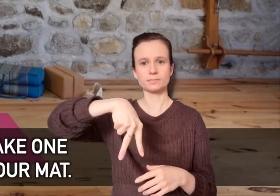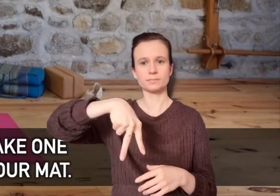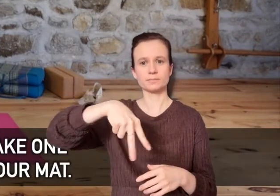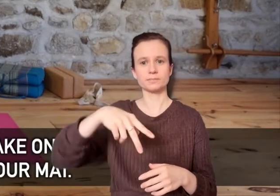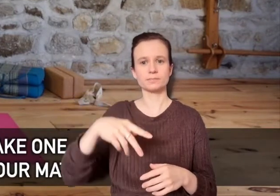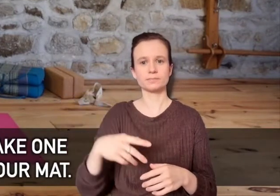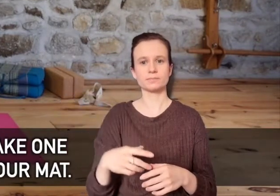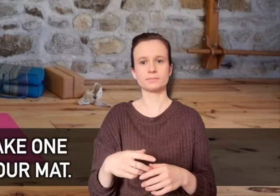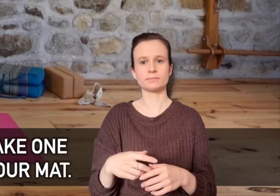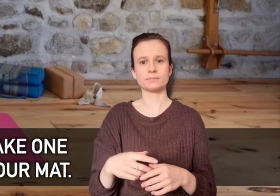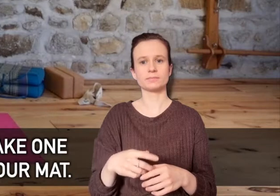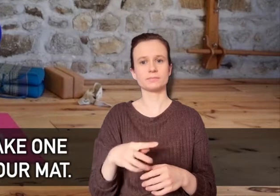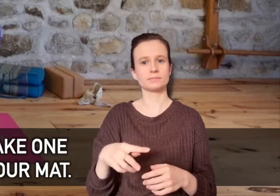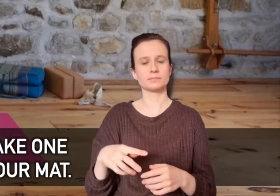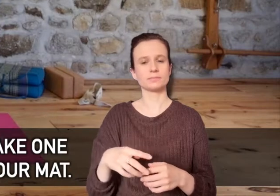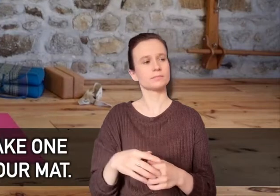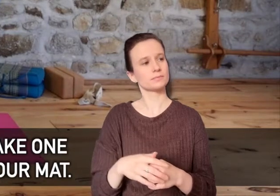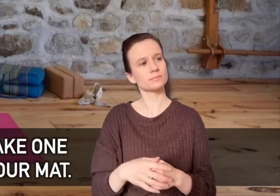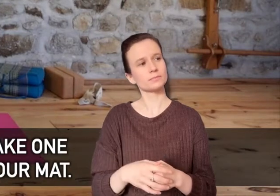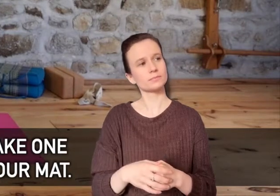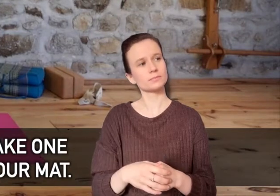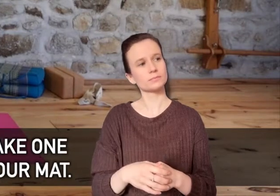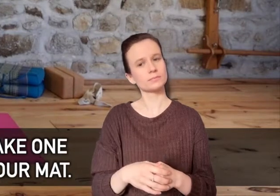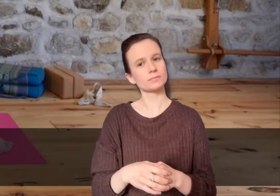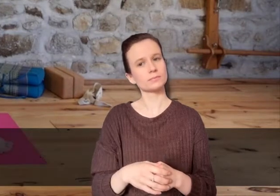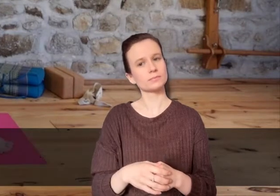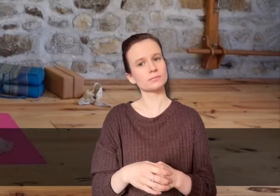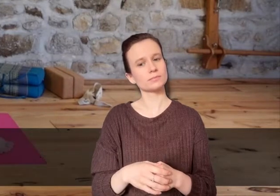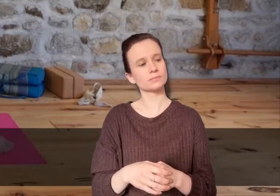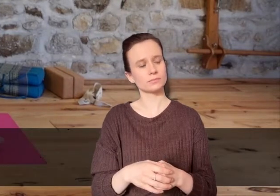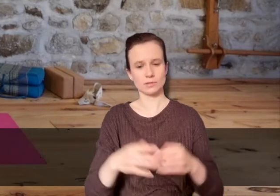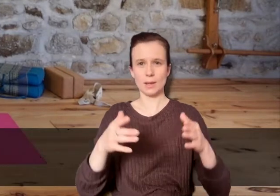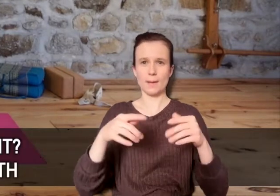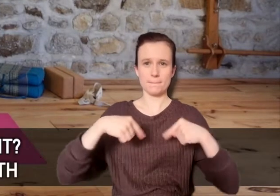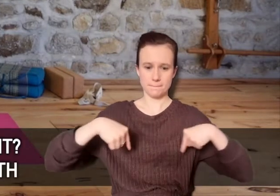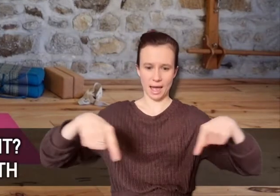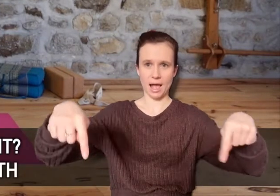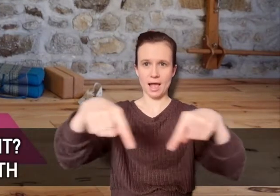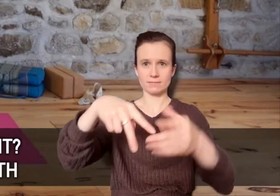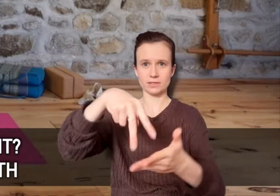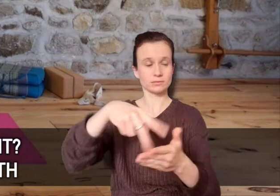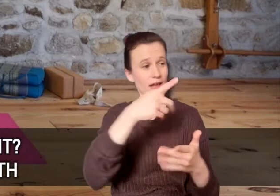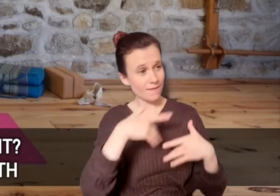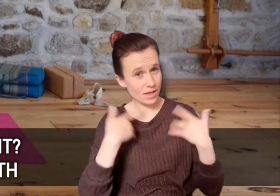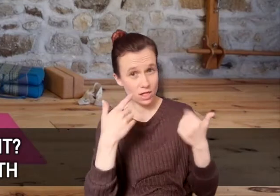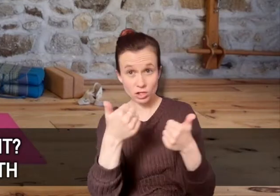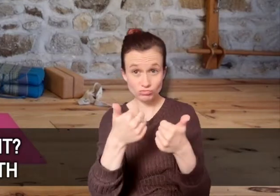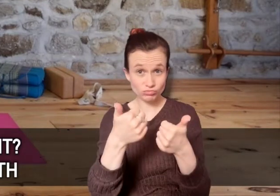take one giant step to finish at the front of your mat. How are we feeling? You all